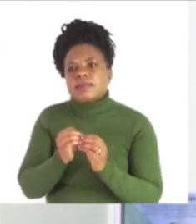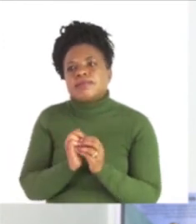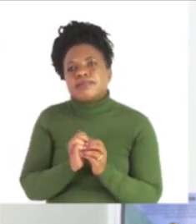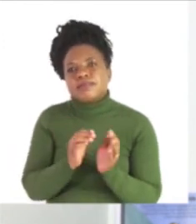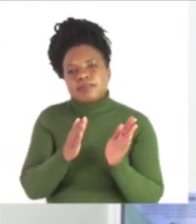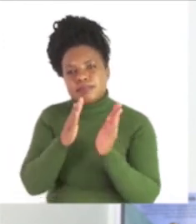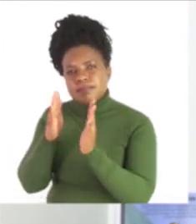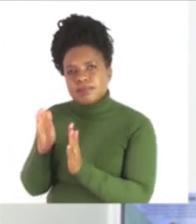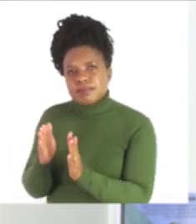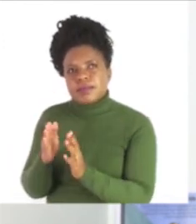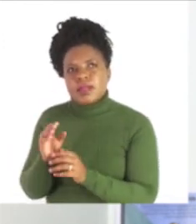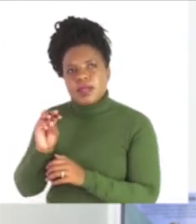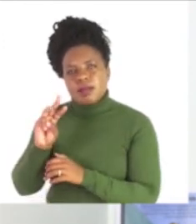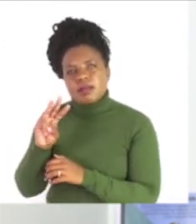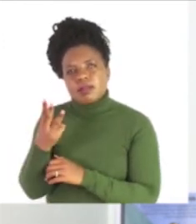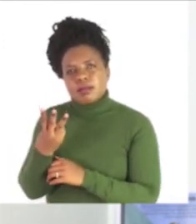Cube numbers.